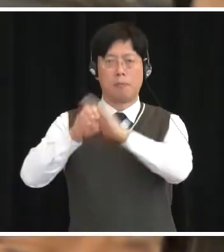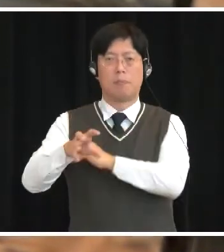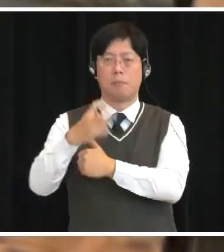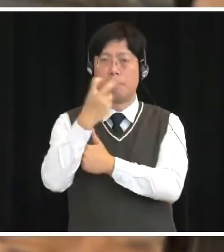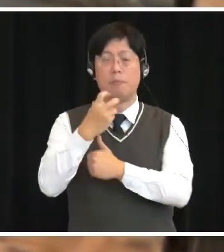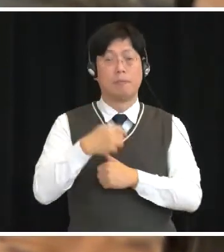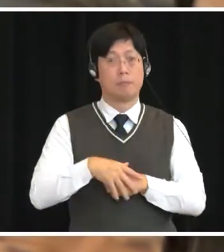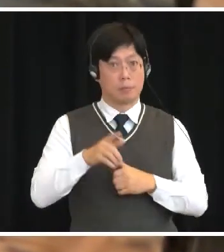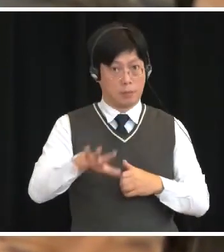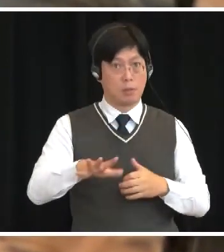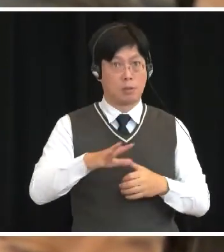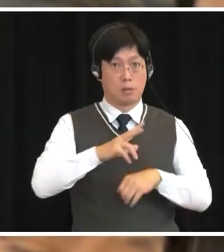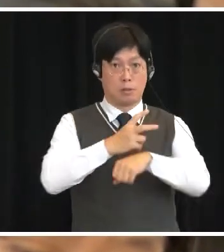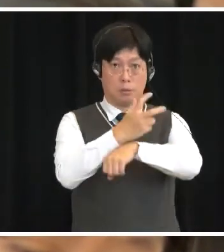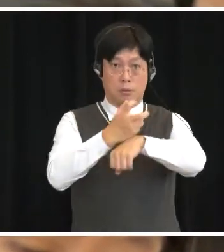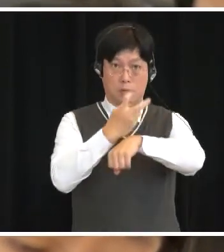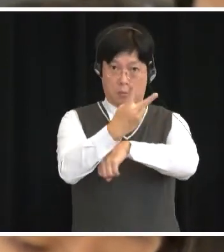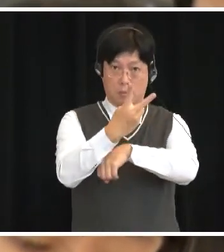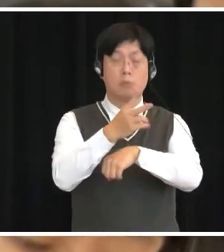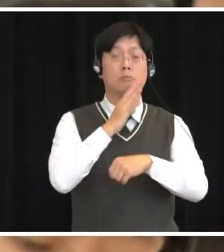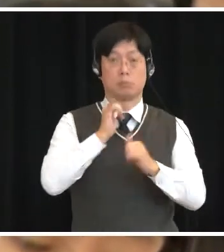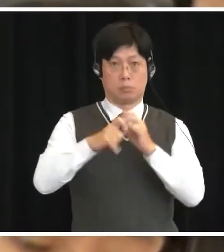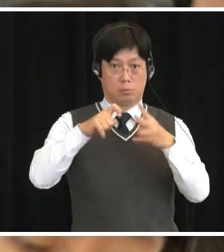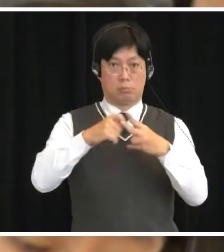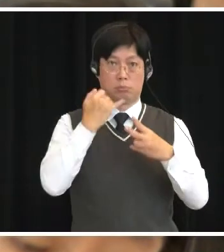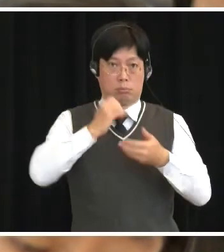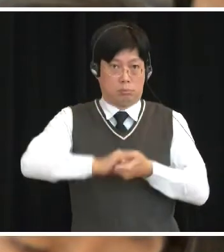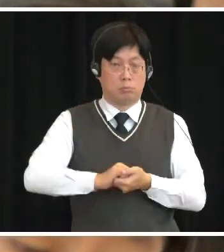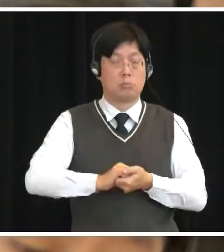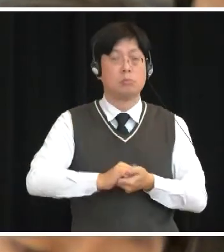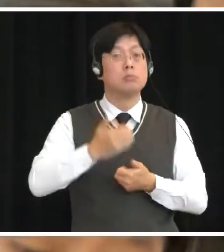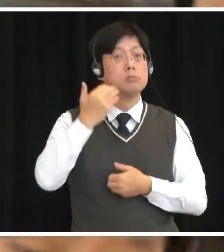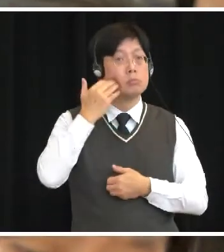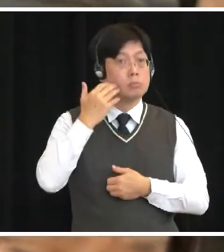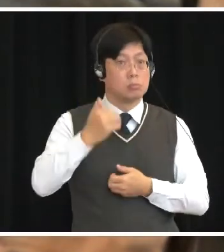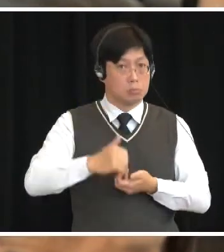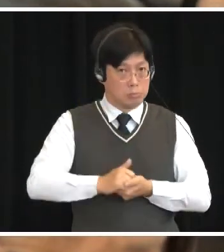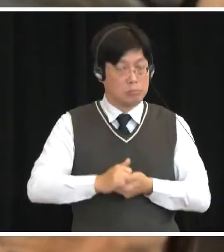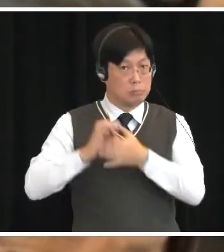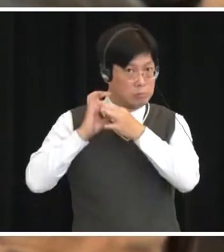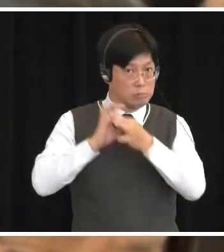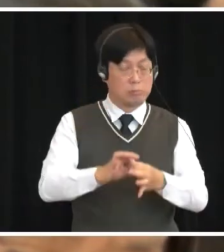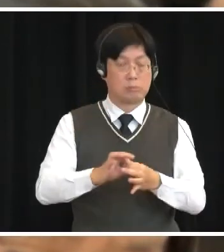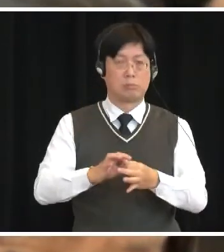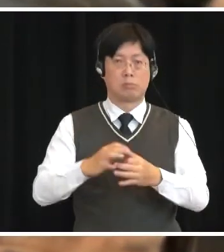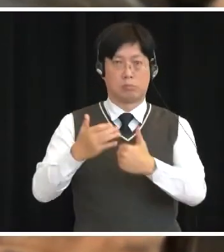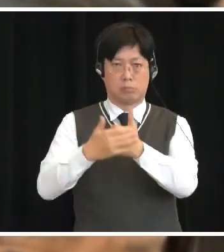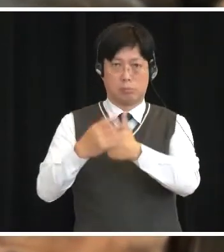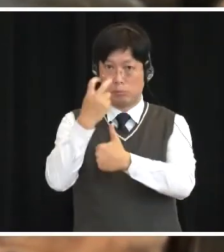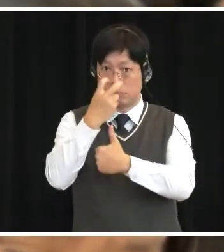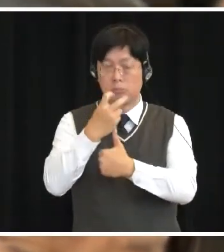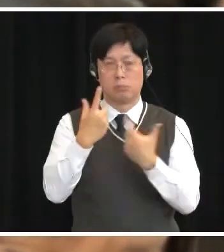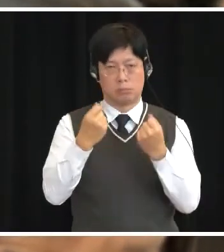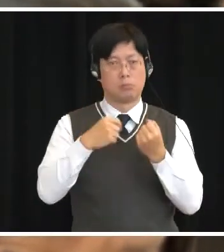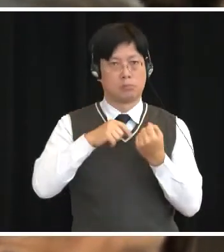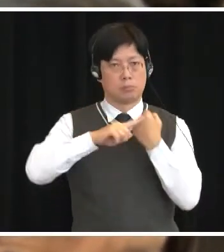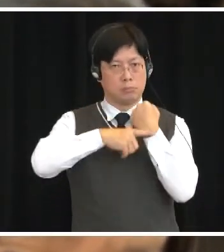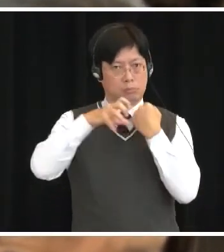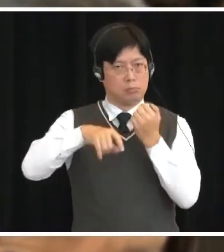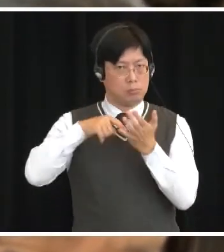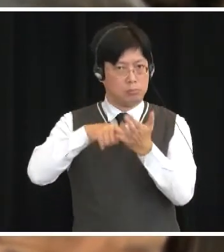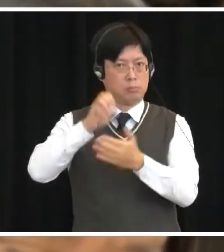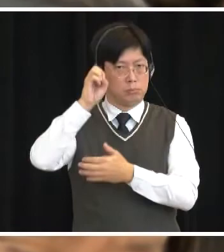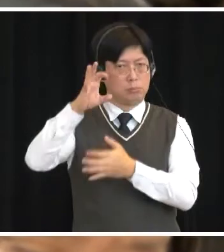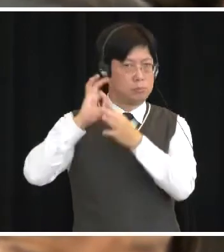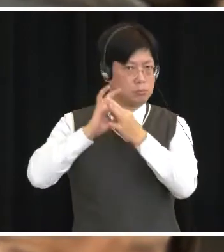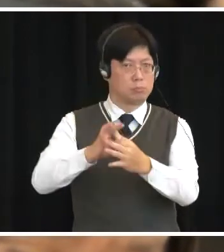needs the placement, then we provide placement. And the social worker can make that decision within 72